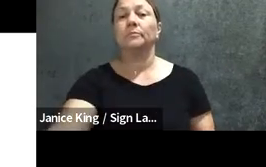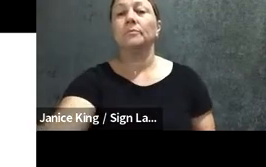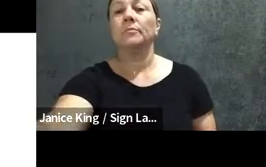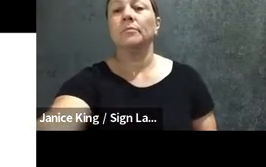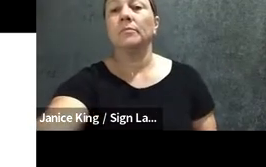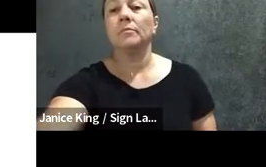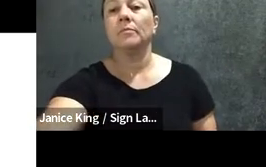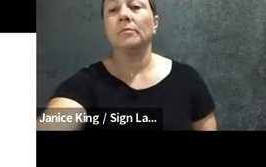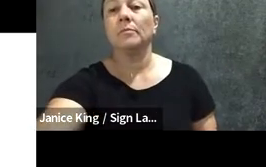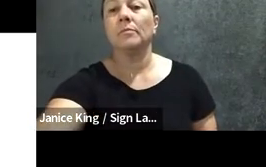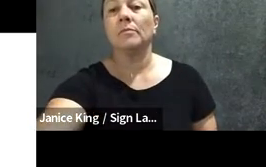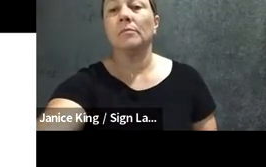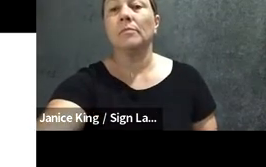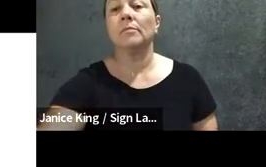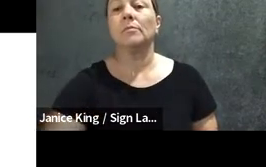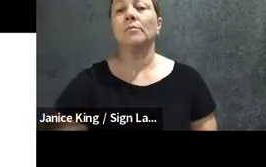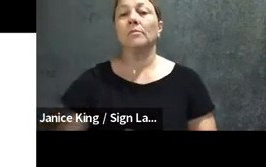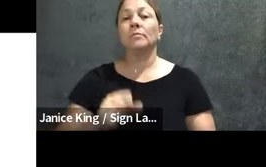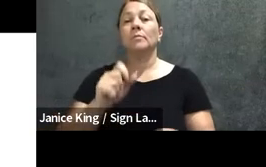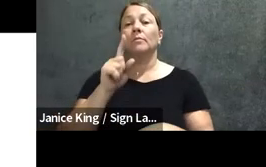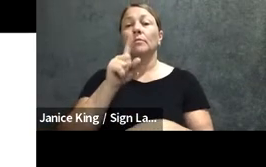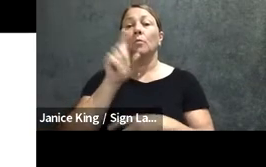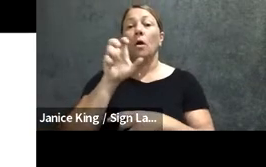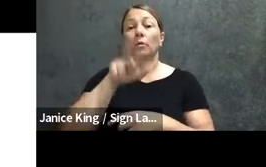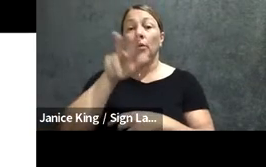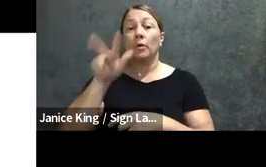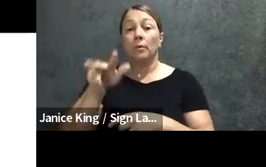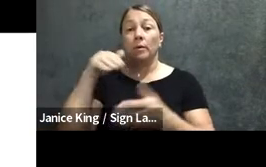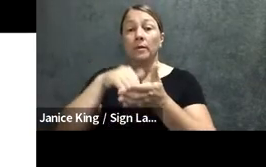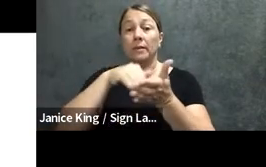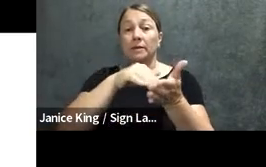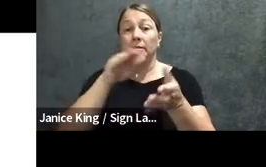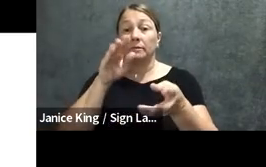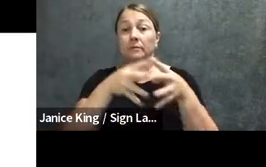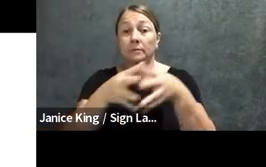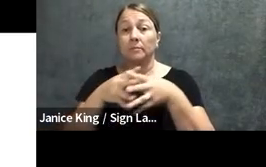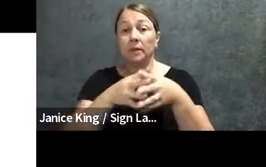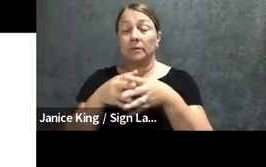at least 133 million Americans live with a chronic health condition.